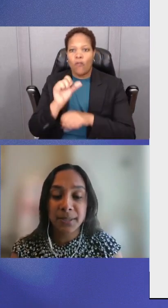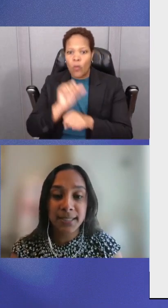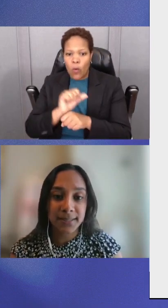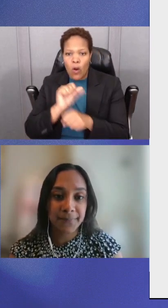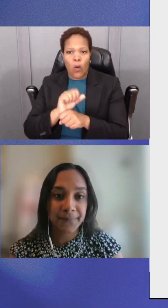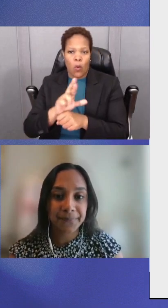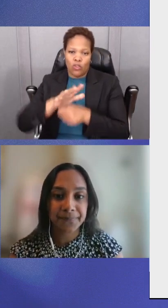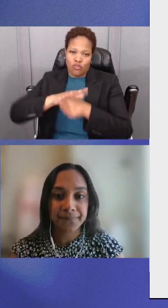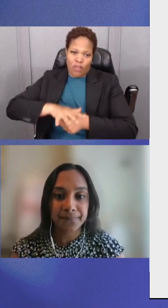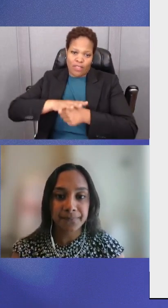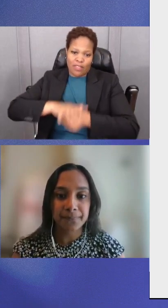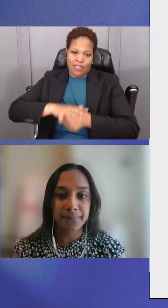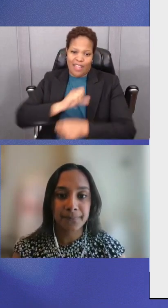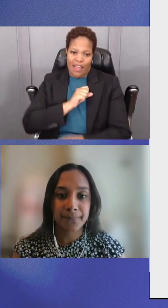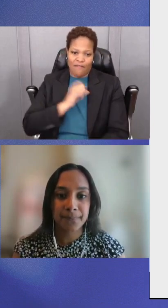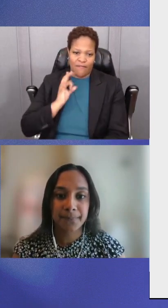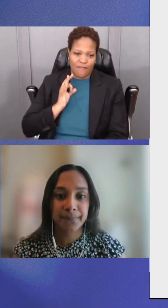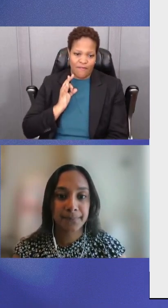slide, please.